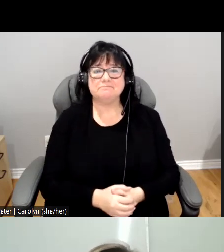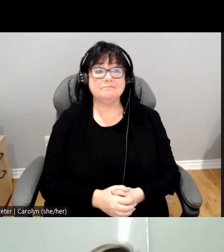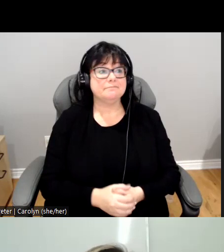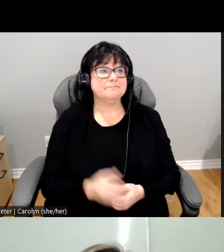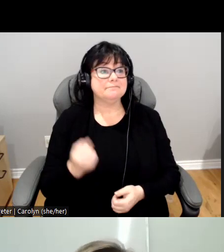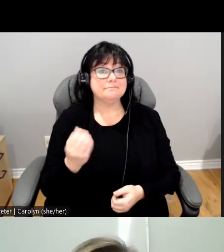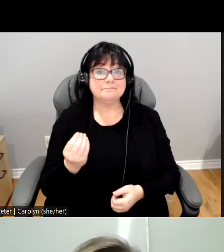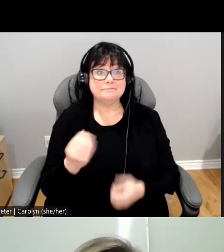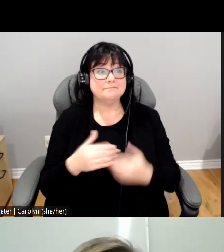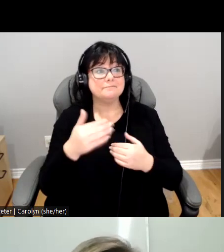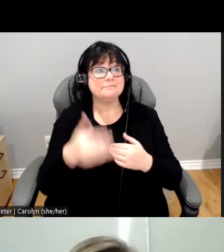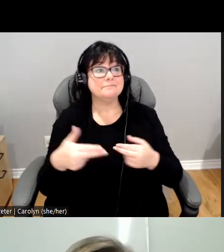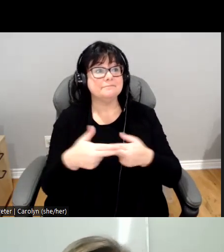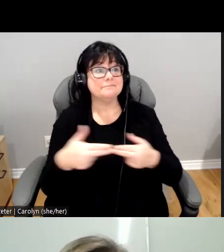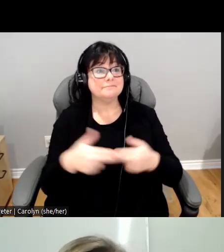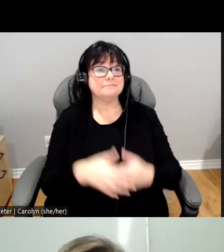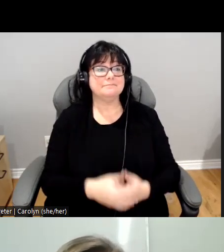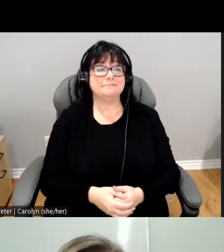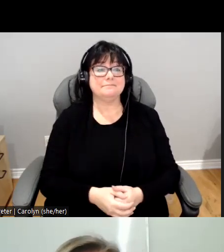So next slide, please.